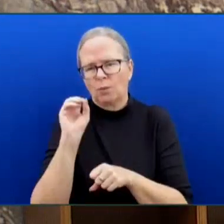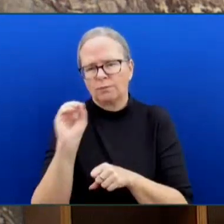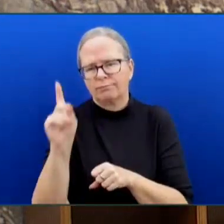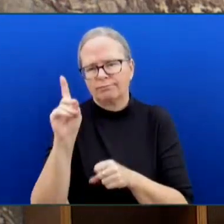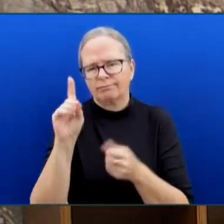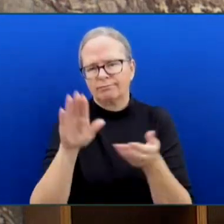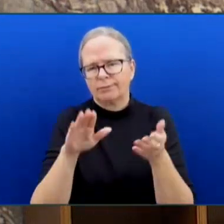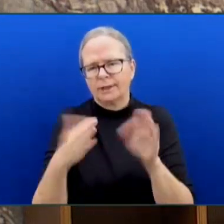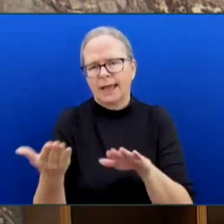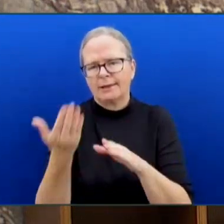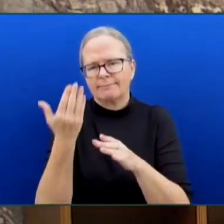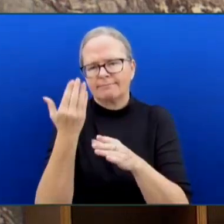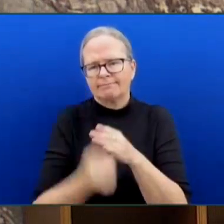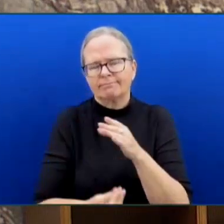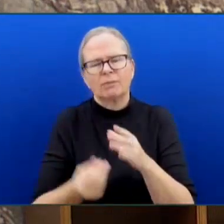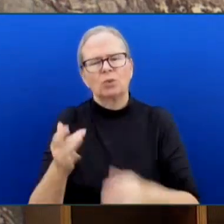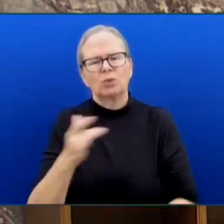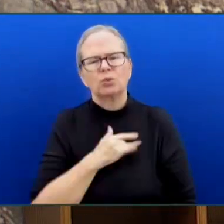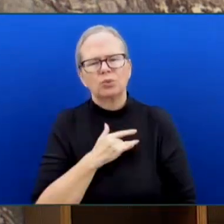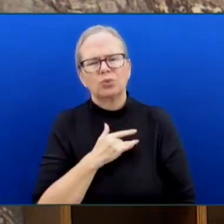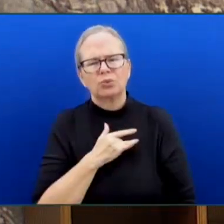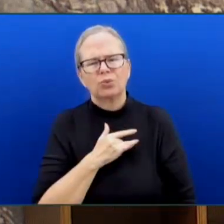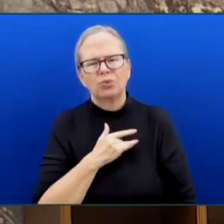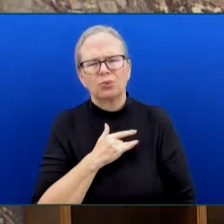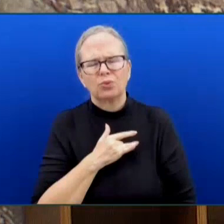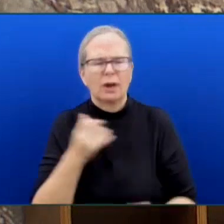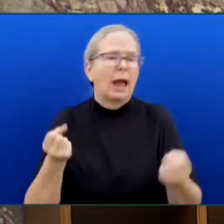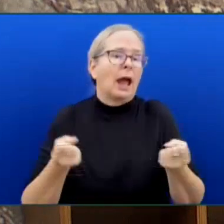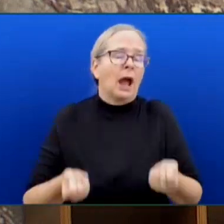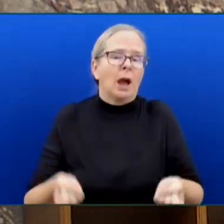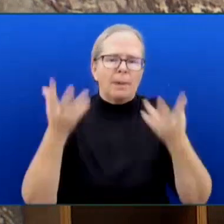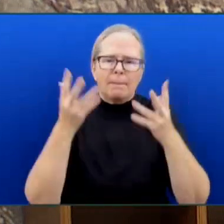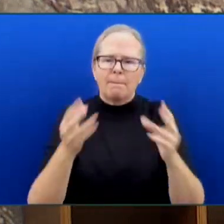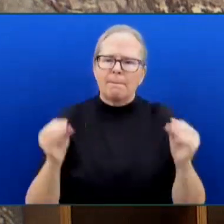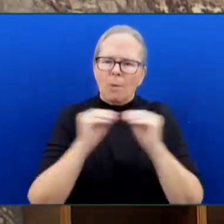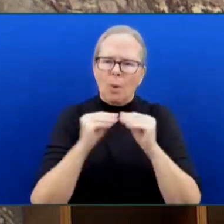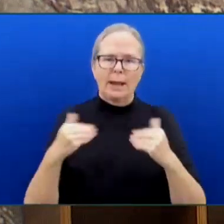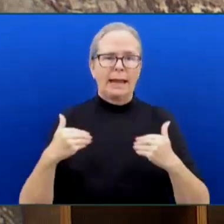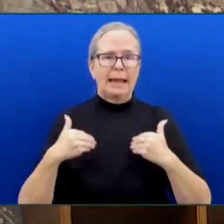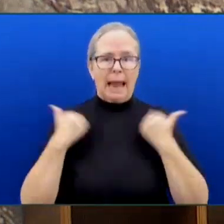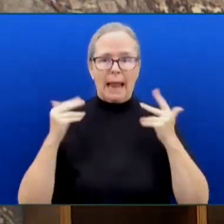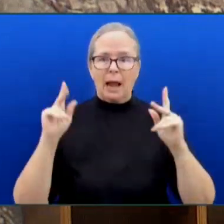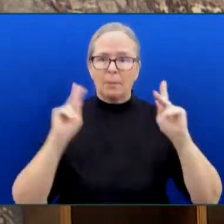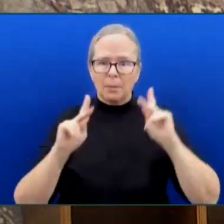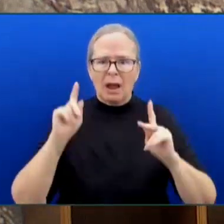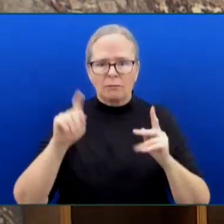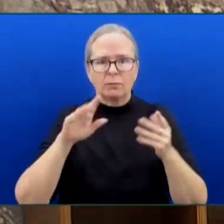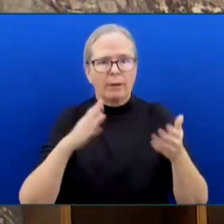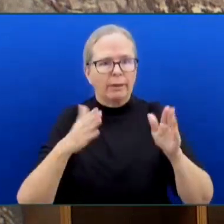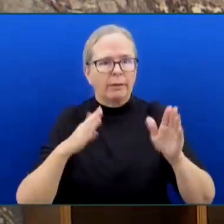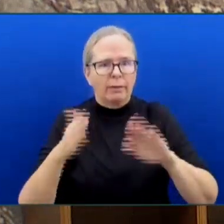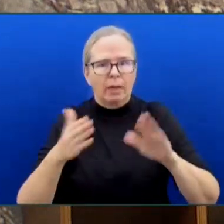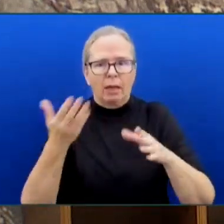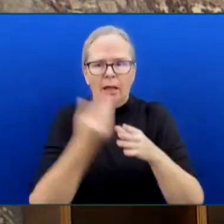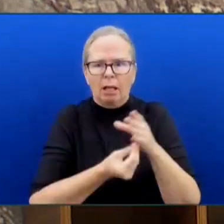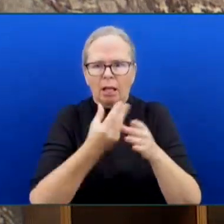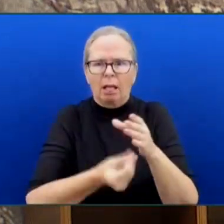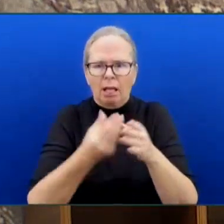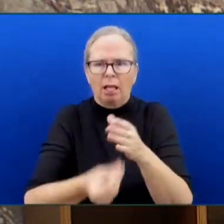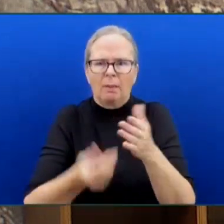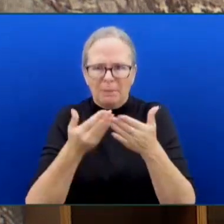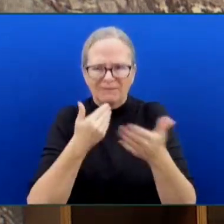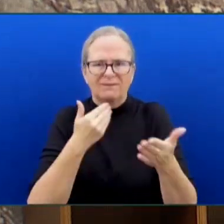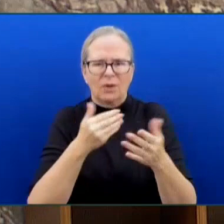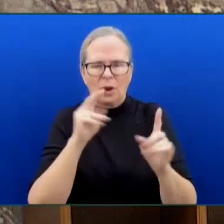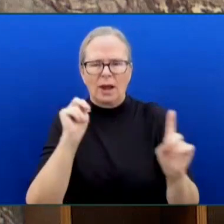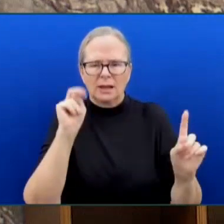lost before this Premier admits the harm caused by the NDP's taxpayer-funded drug crisis?